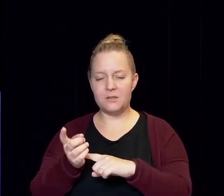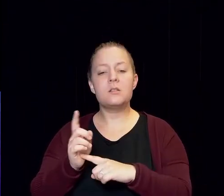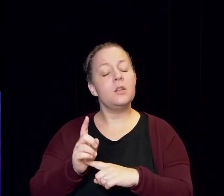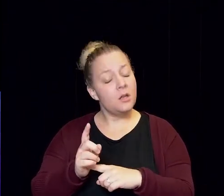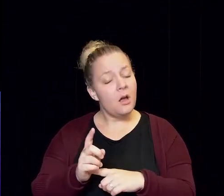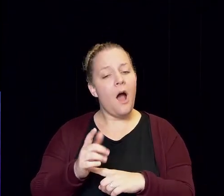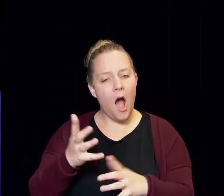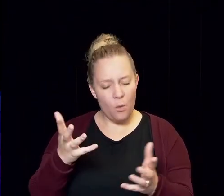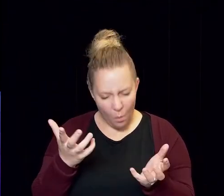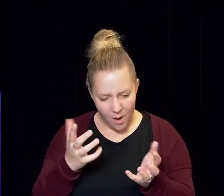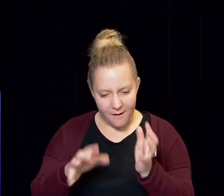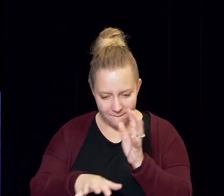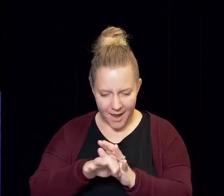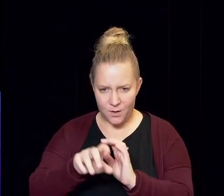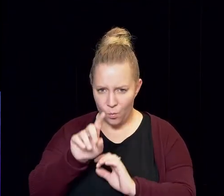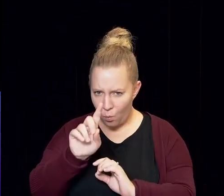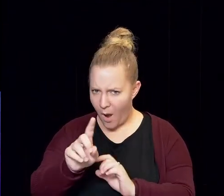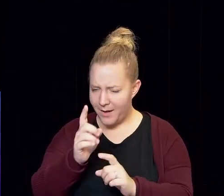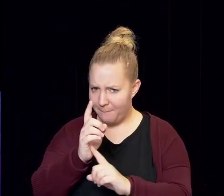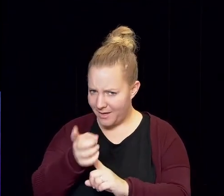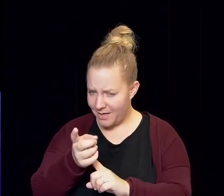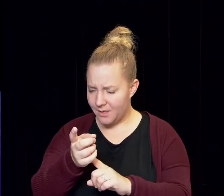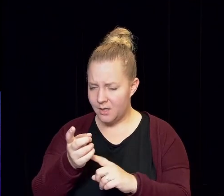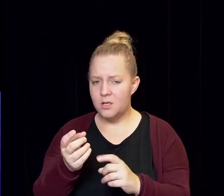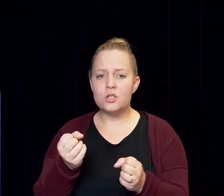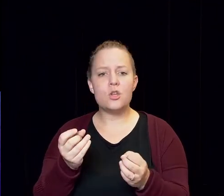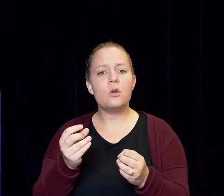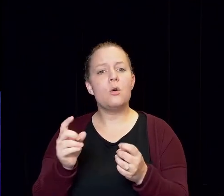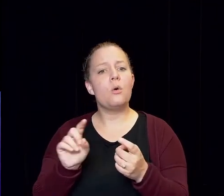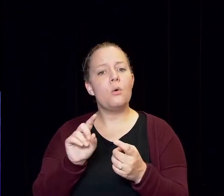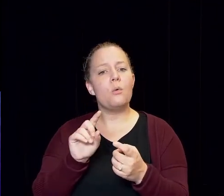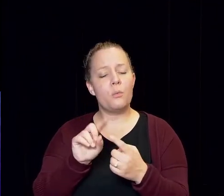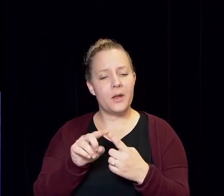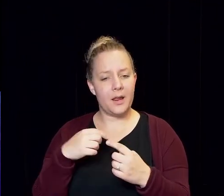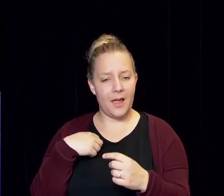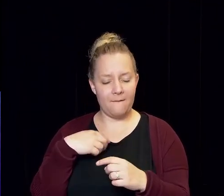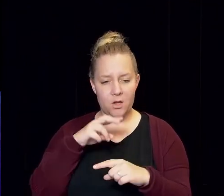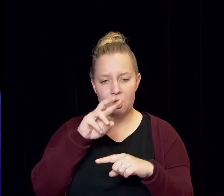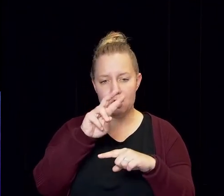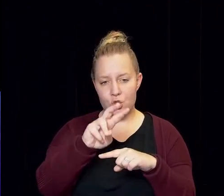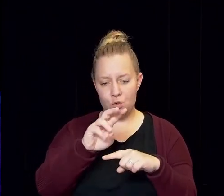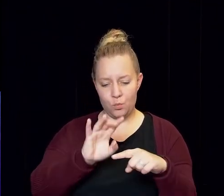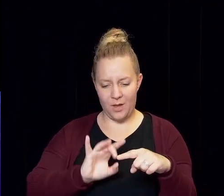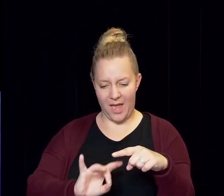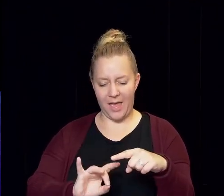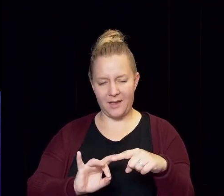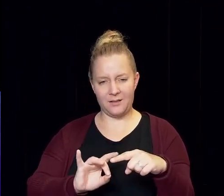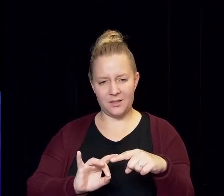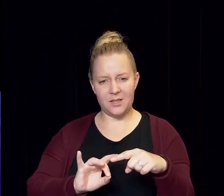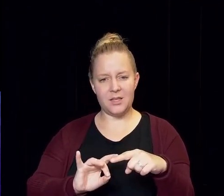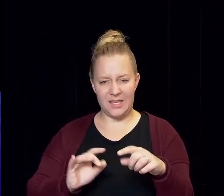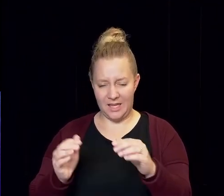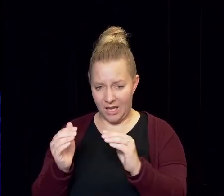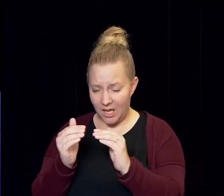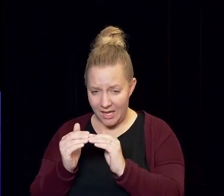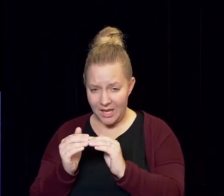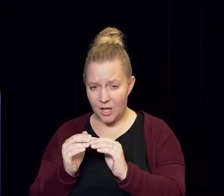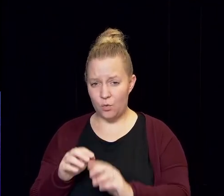find for just 1 minute. So when I take 2 divided by 8, I end up with